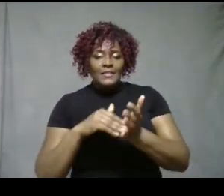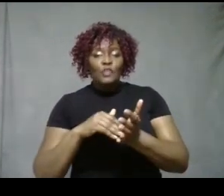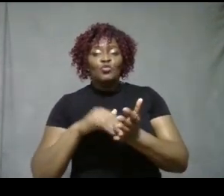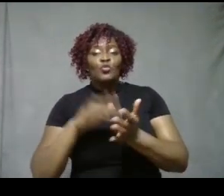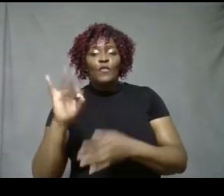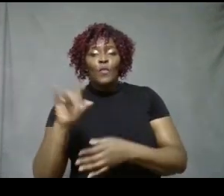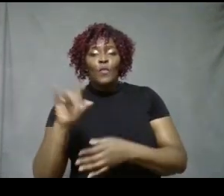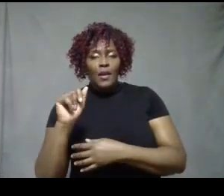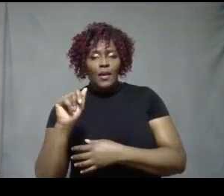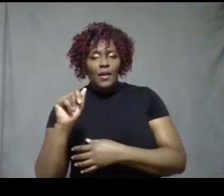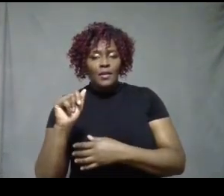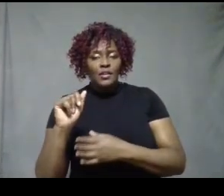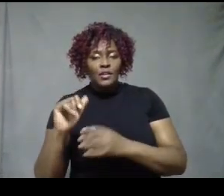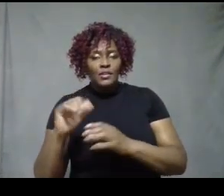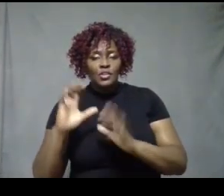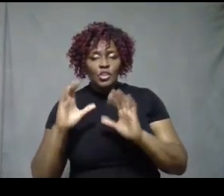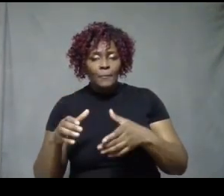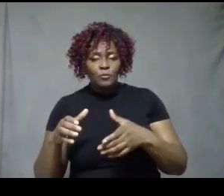all.